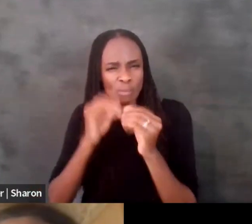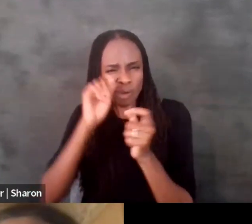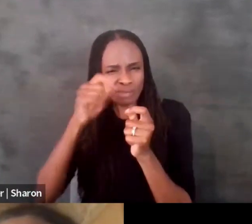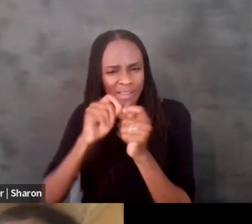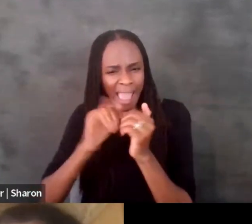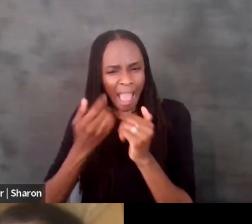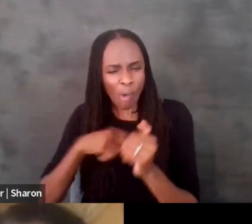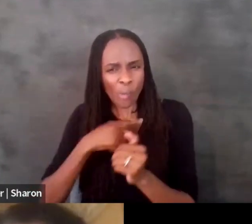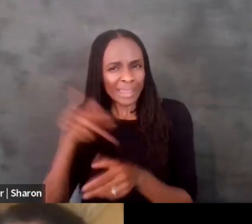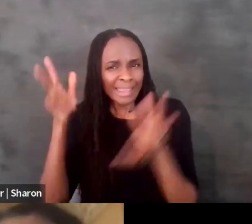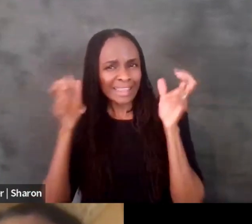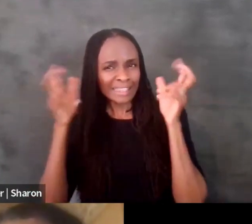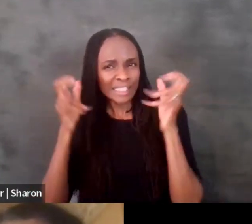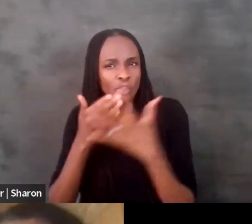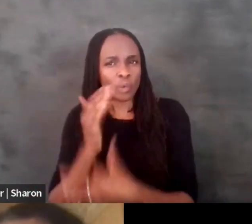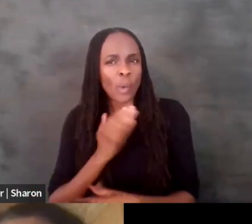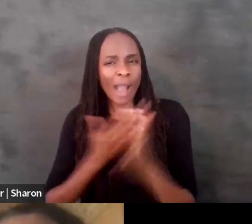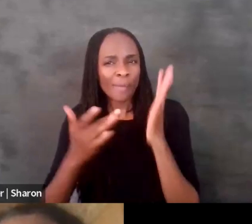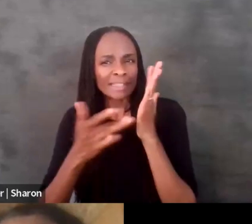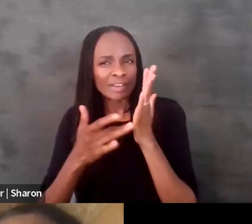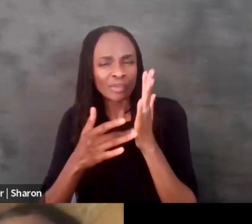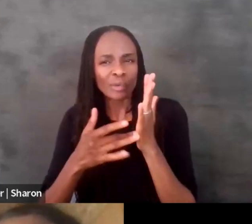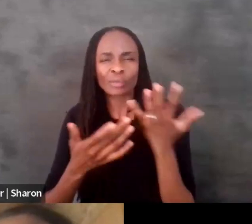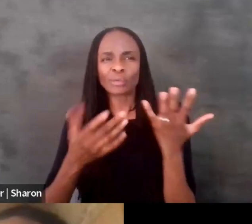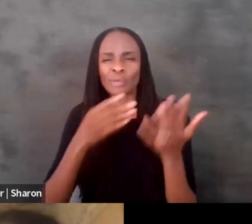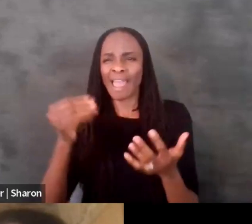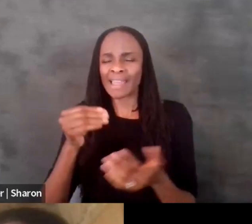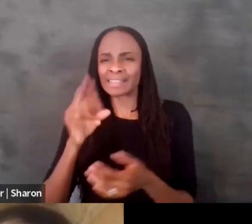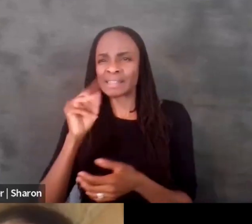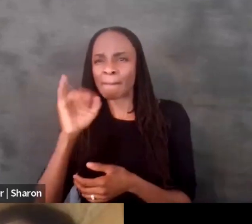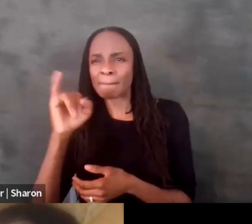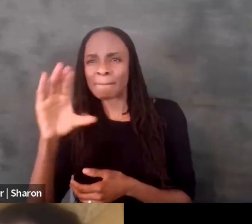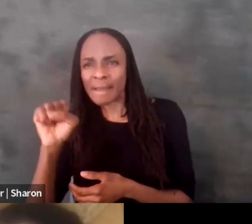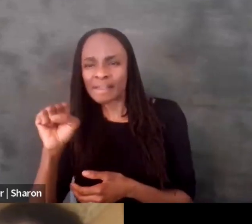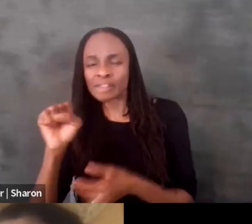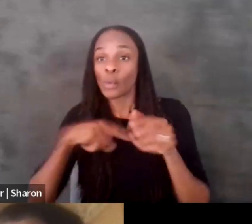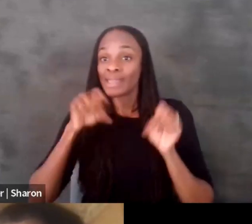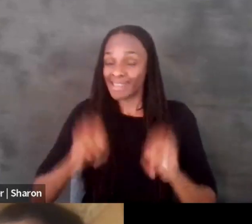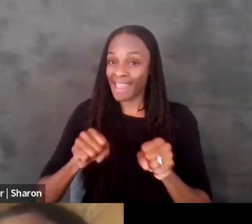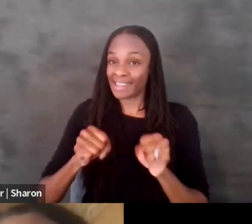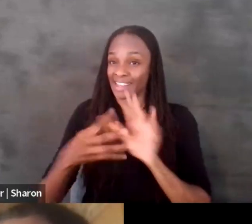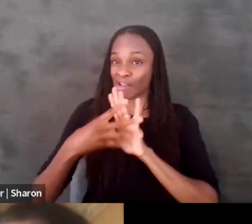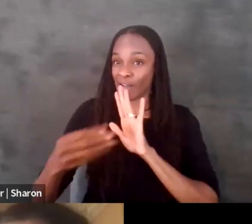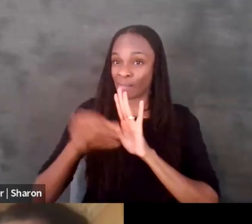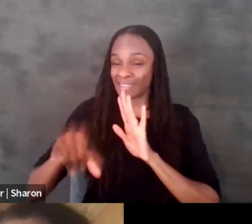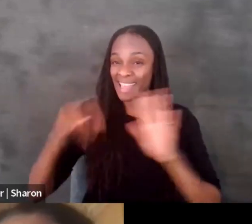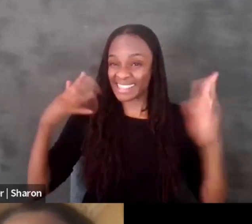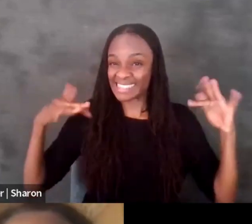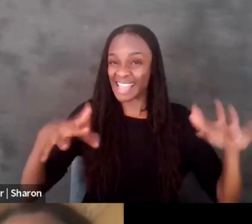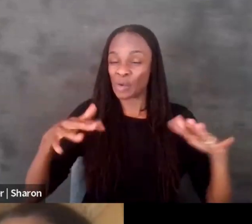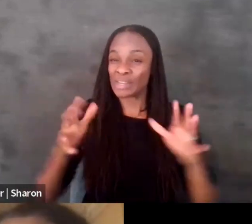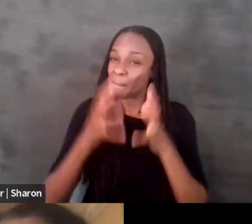our technological devices, through our microphones, so that we will be able to replicate that sound as much as